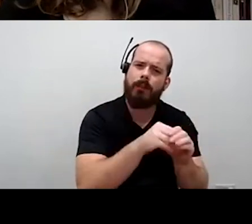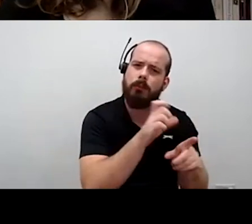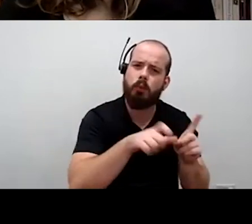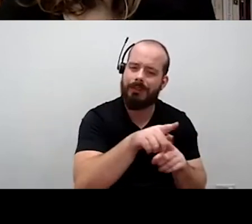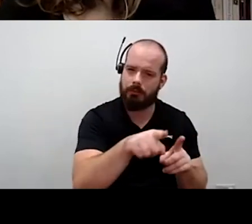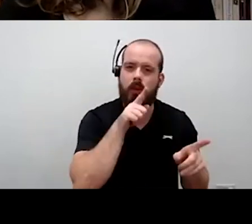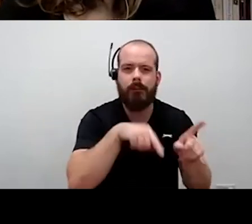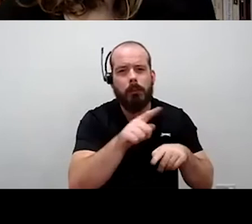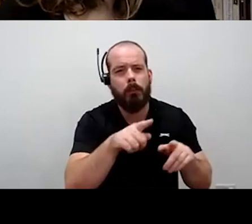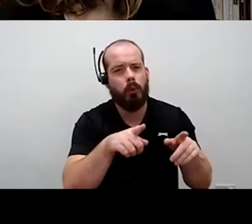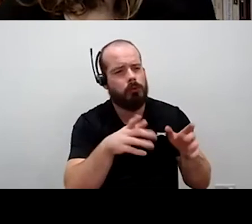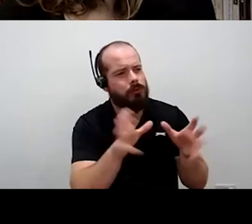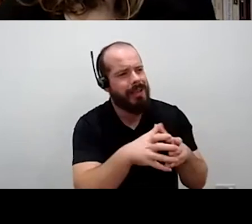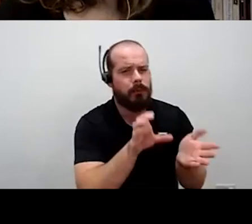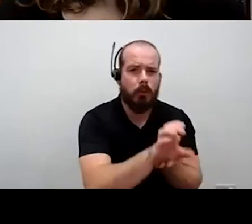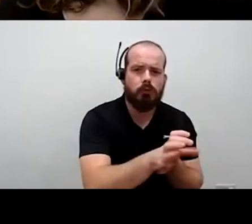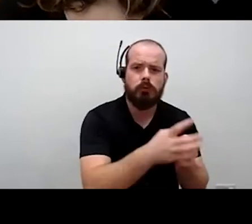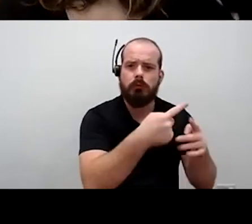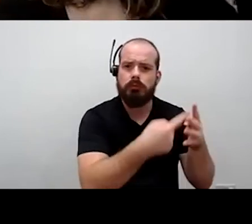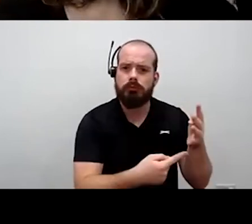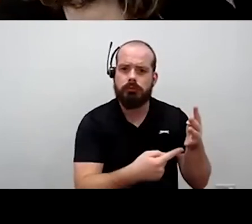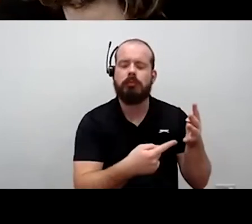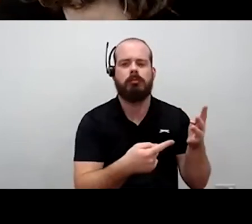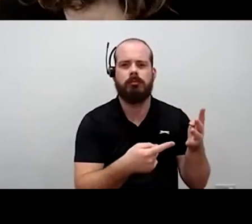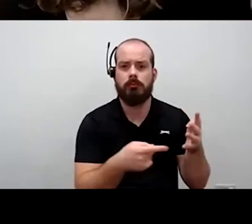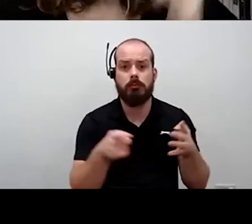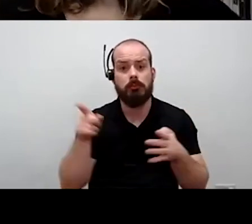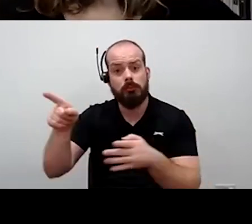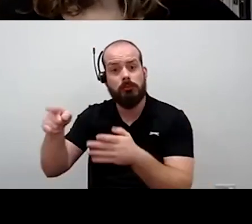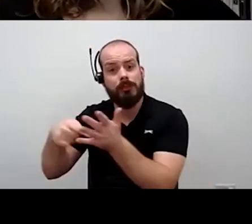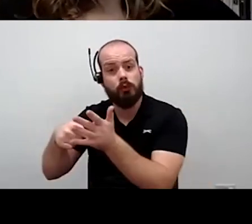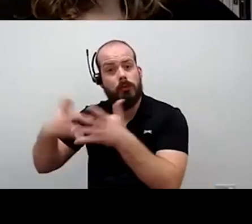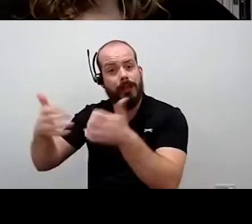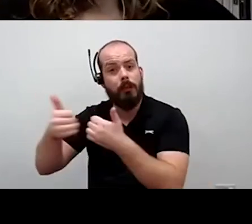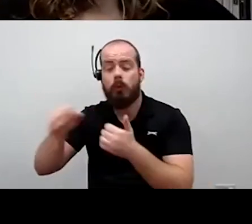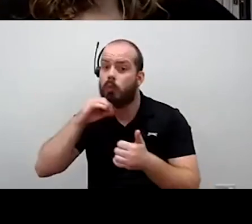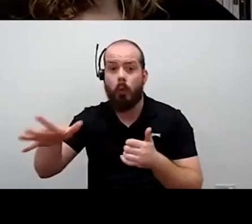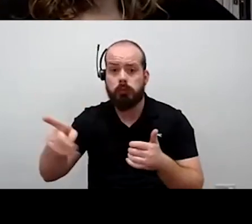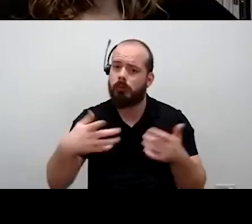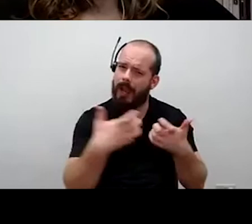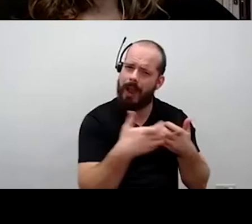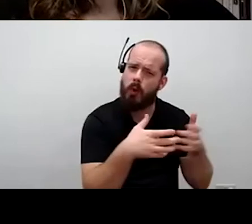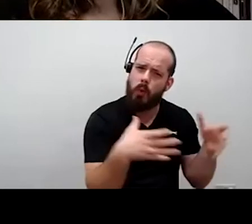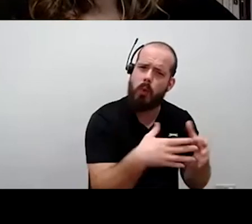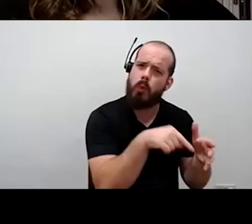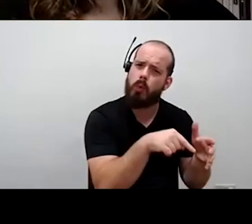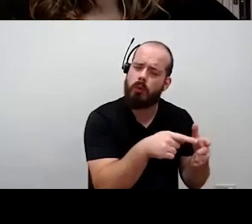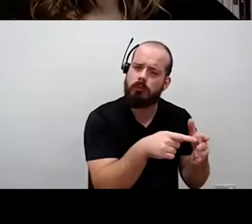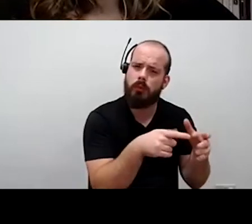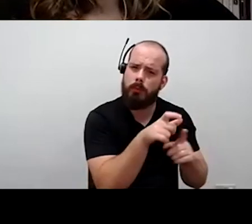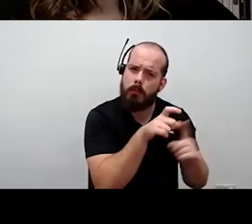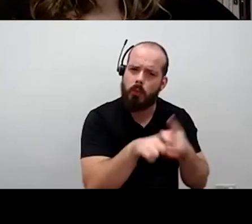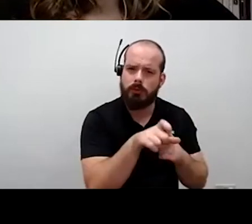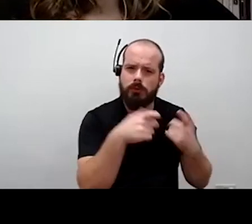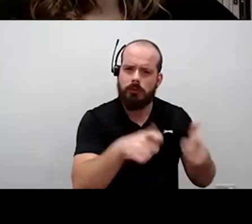So how does a community generate its own pot? So not just the employment, not just their energy in the climate side, but how can they generate